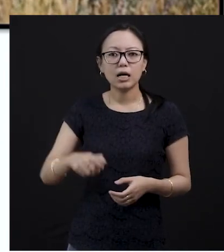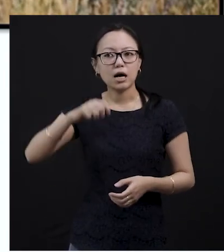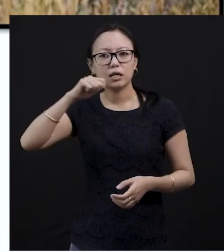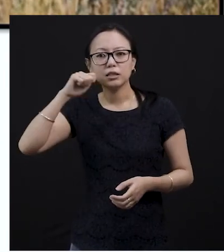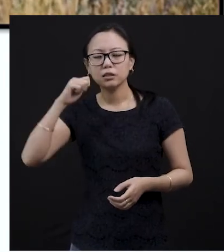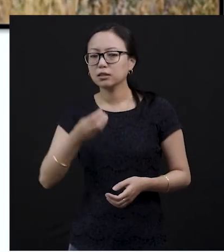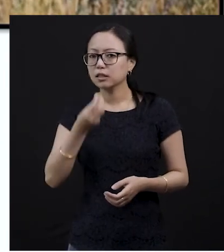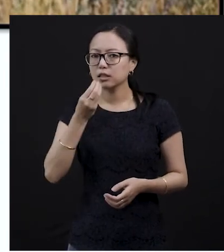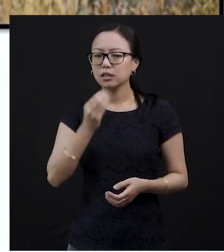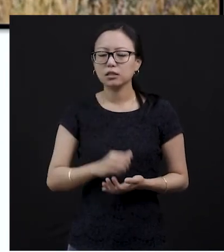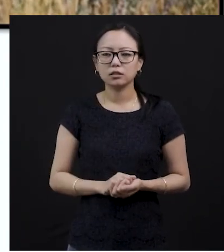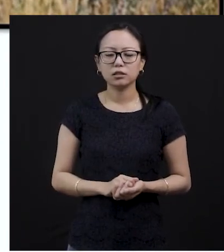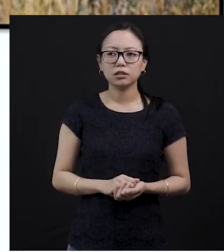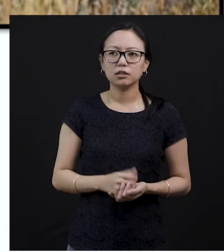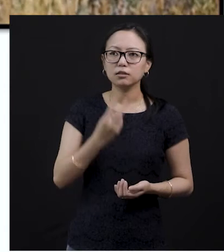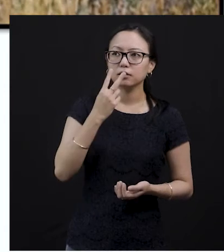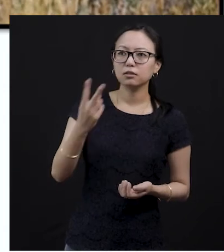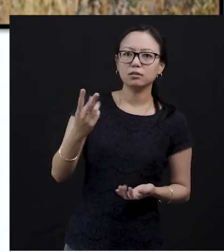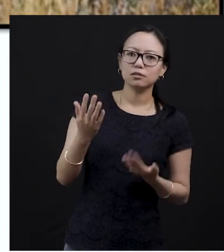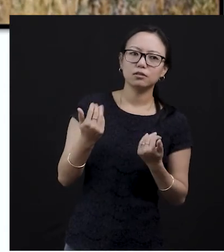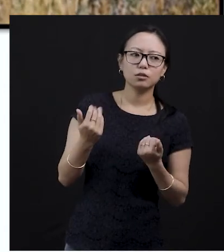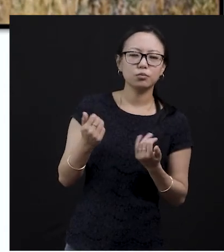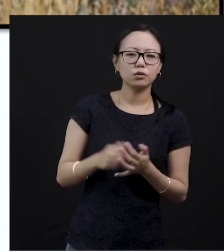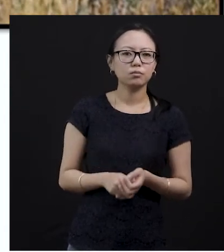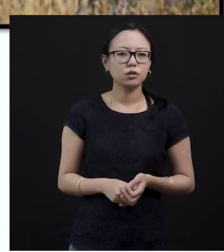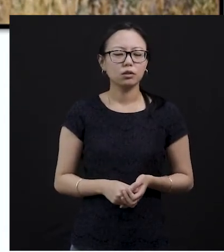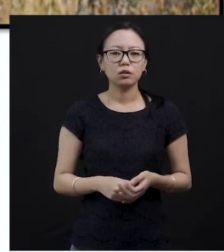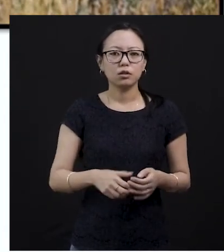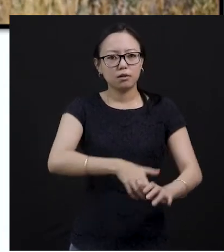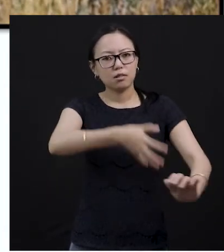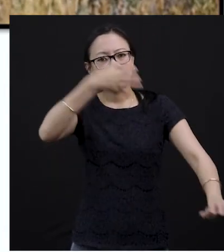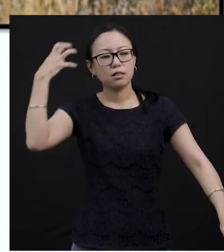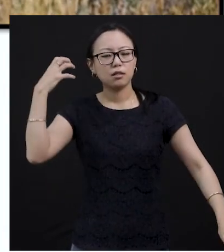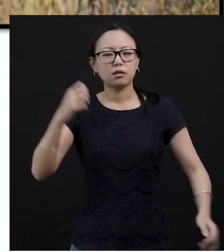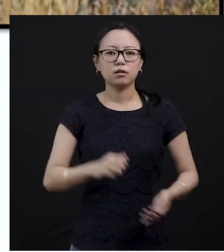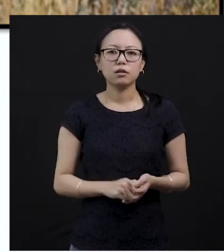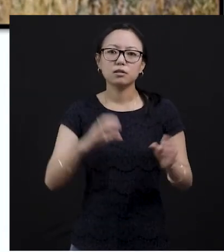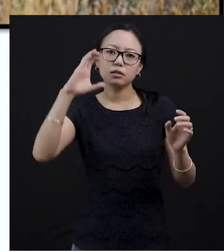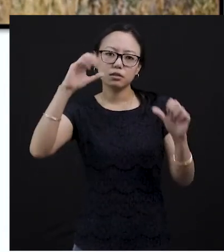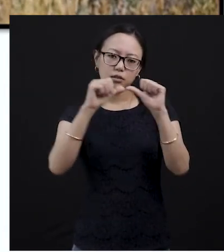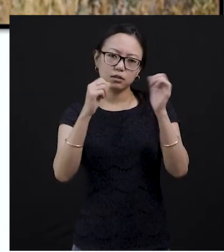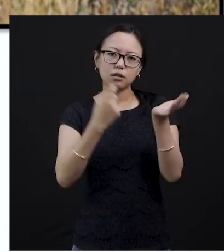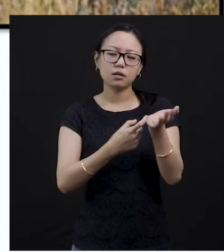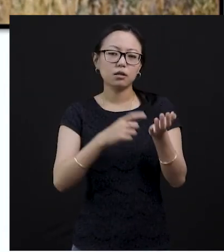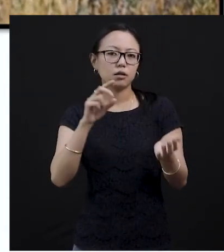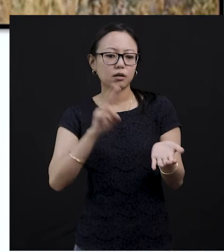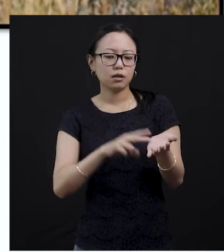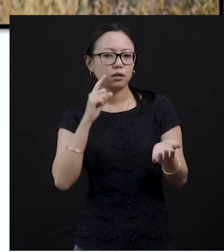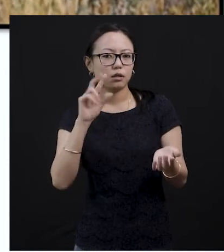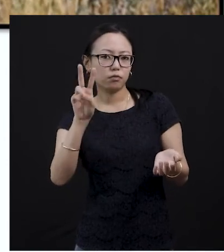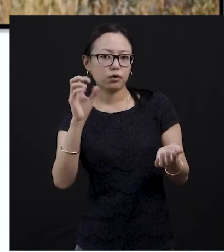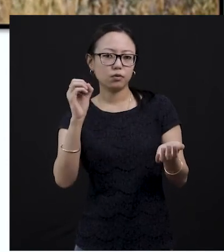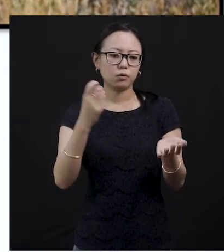and tigers are carnivores, right? They feed on flesh. They feed on other animals like cattle, cow, buffalo, or deer, and so